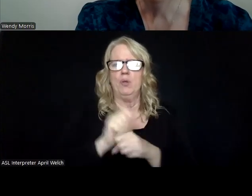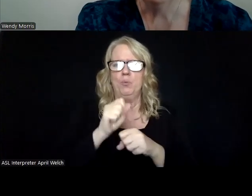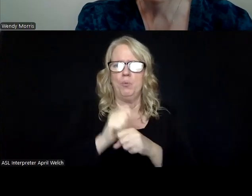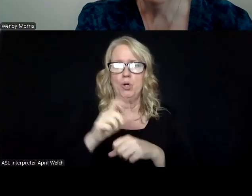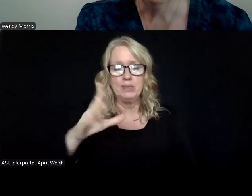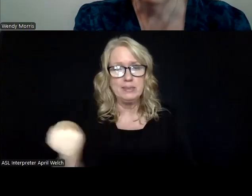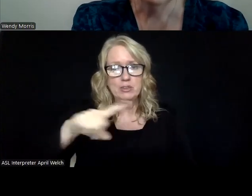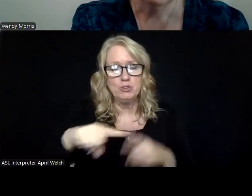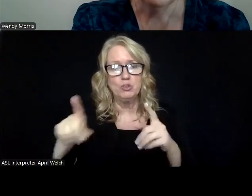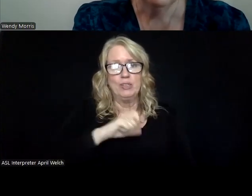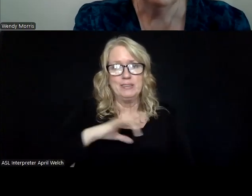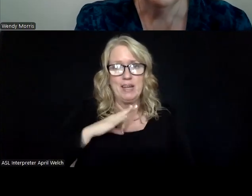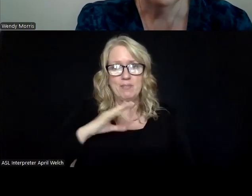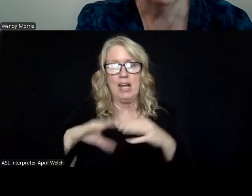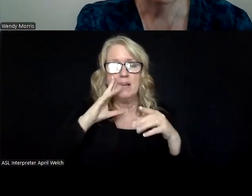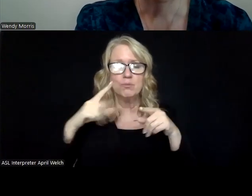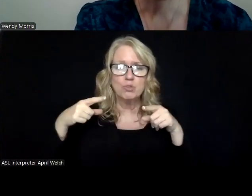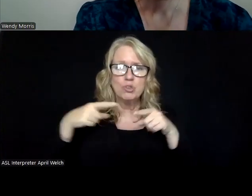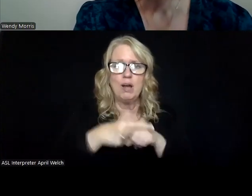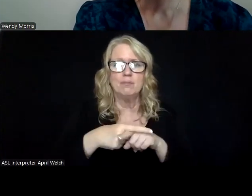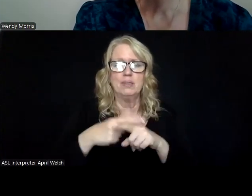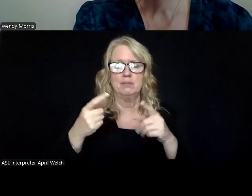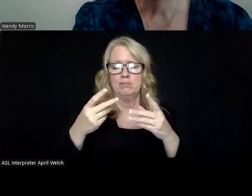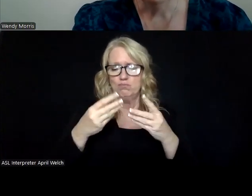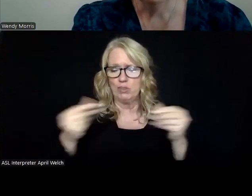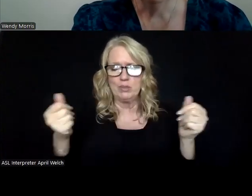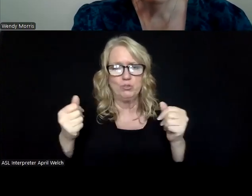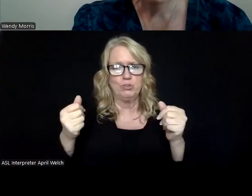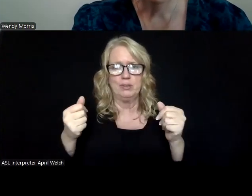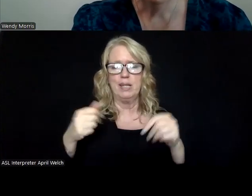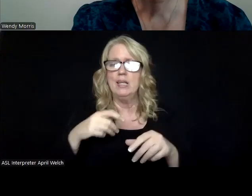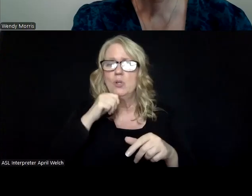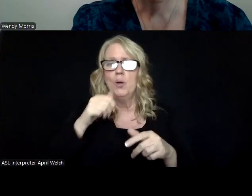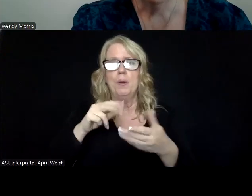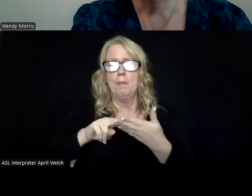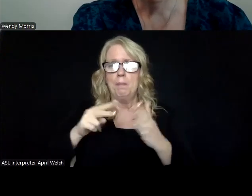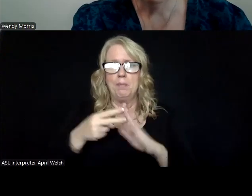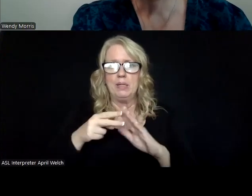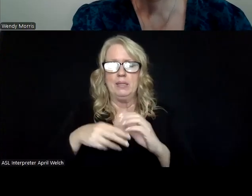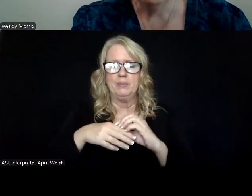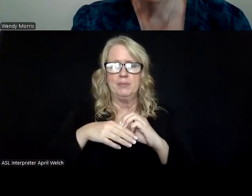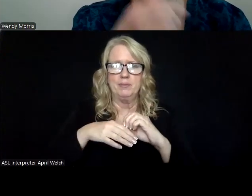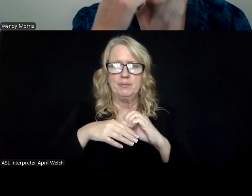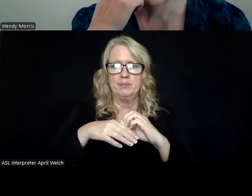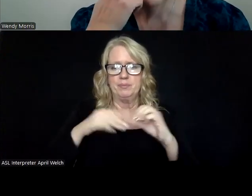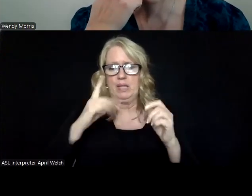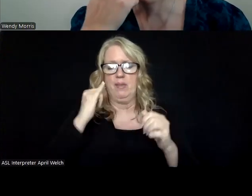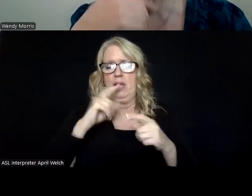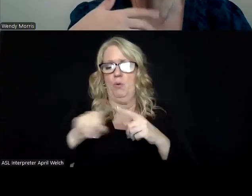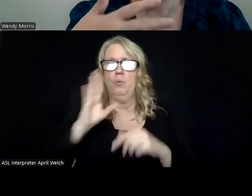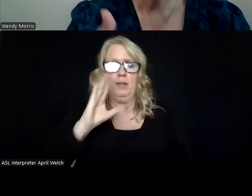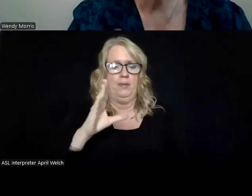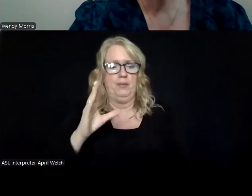staff have skills in conflict resolution? And that's not just about, interacting with patients